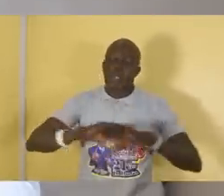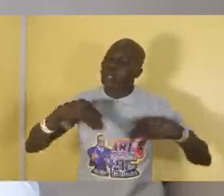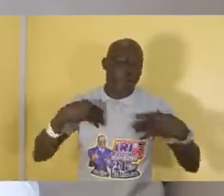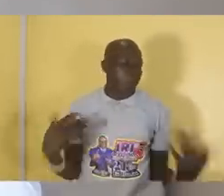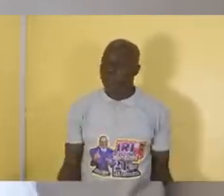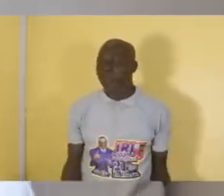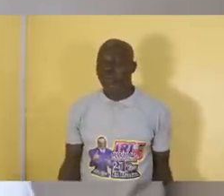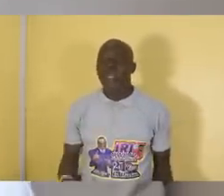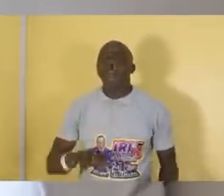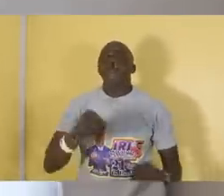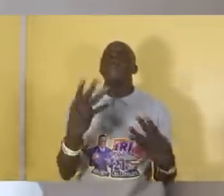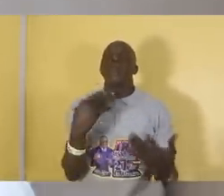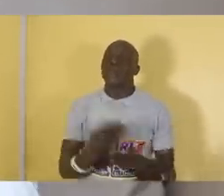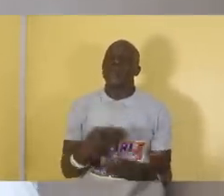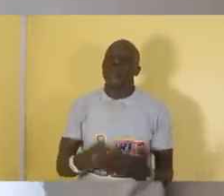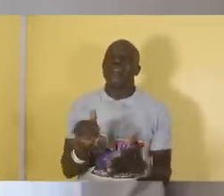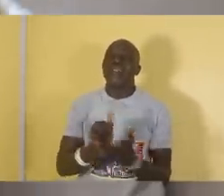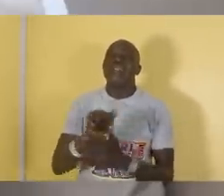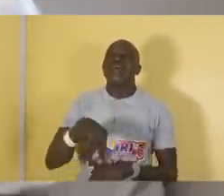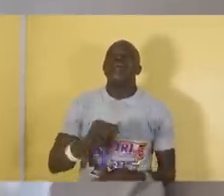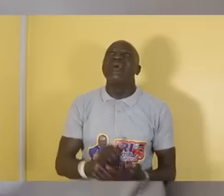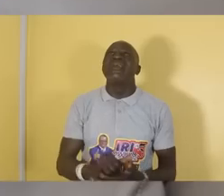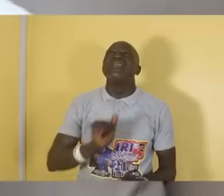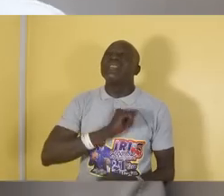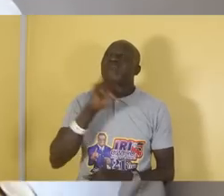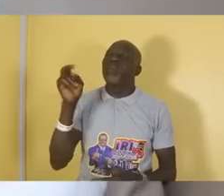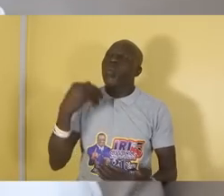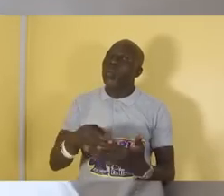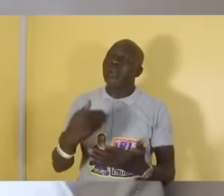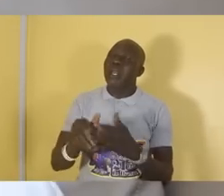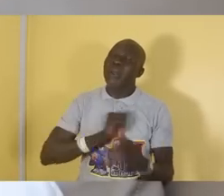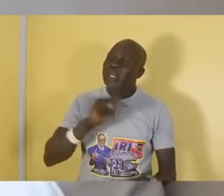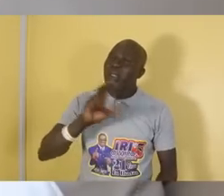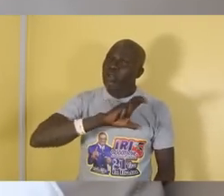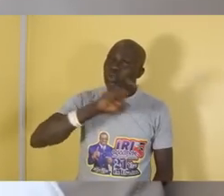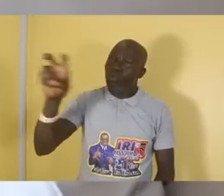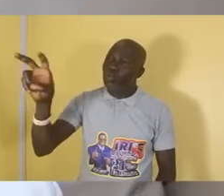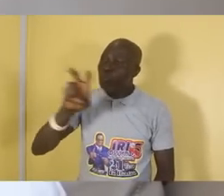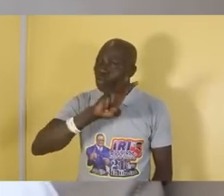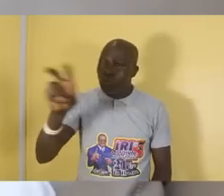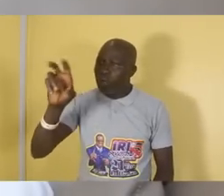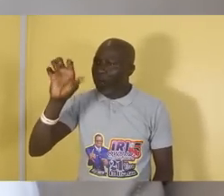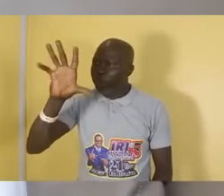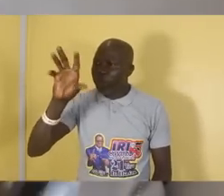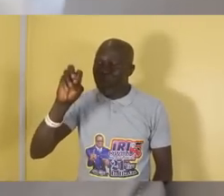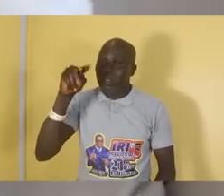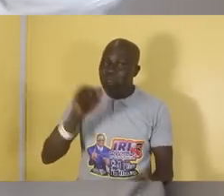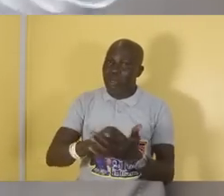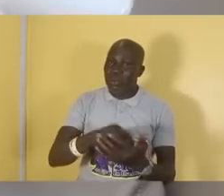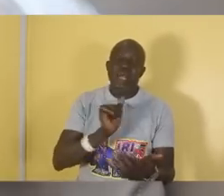but I can't afford it. How much is that money? Oh, get 250,000. It's about 250,000. But there is no